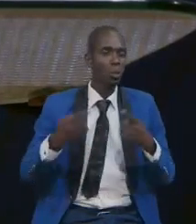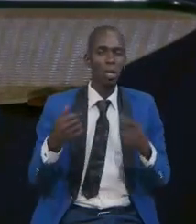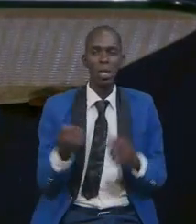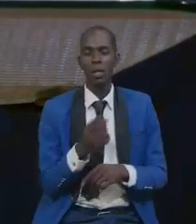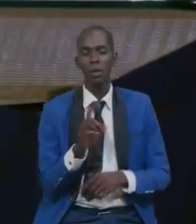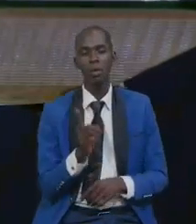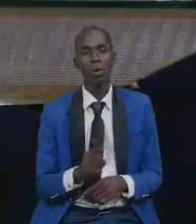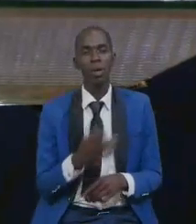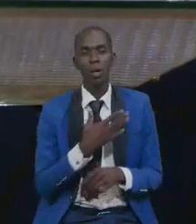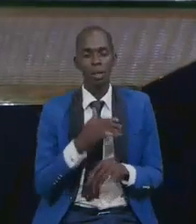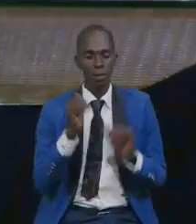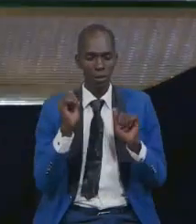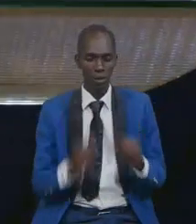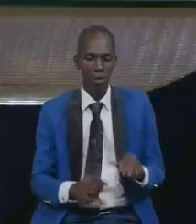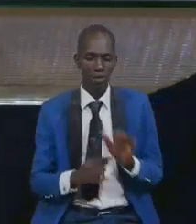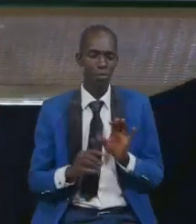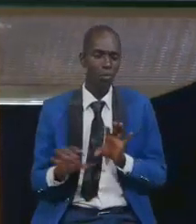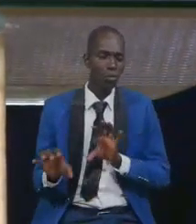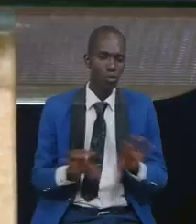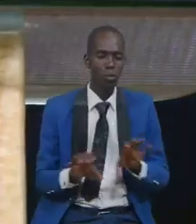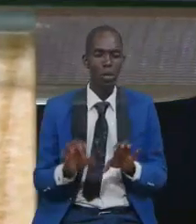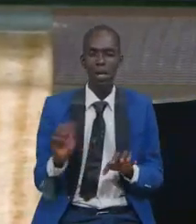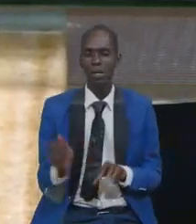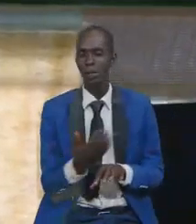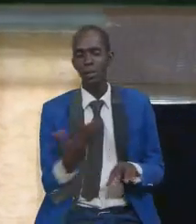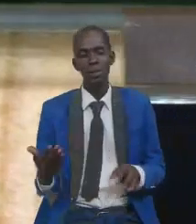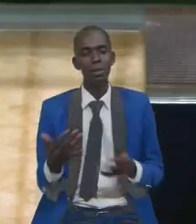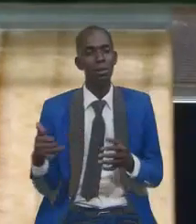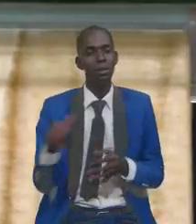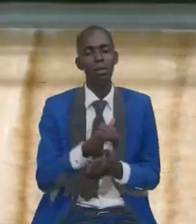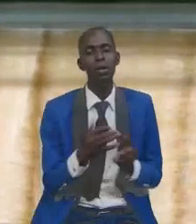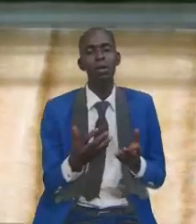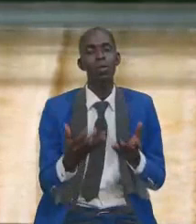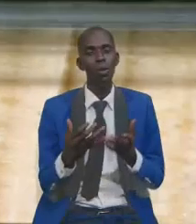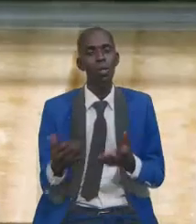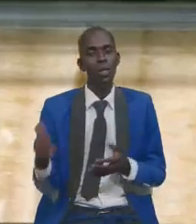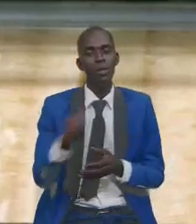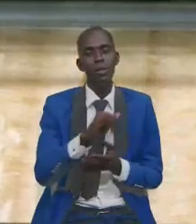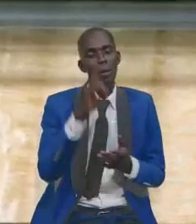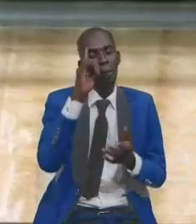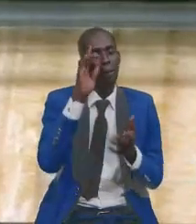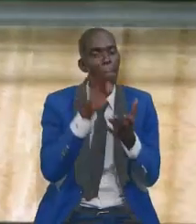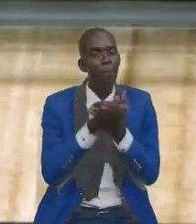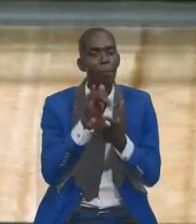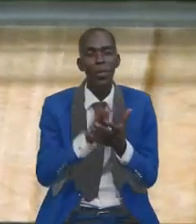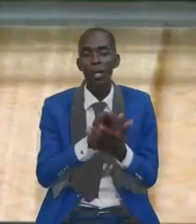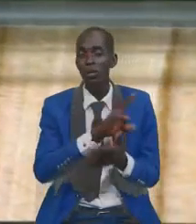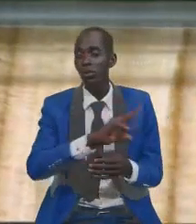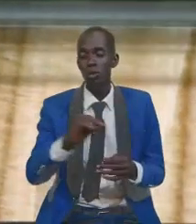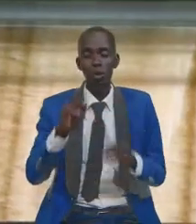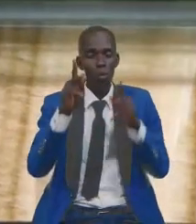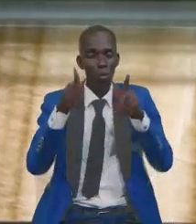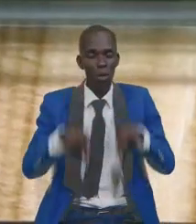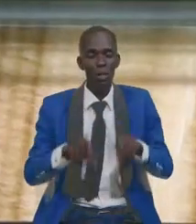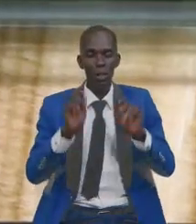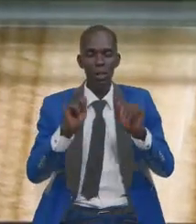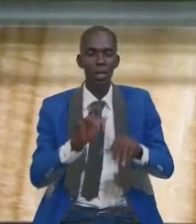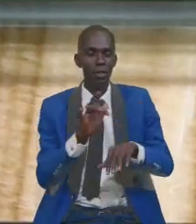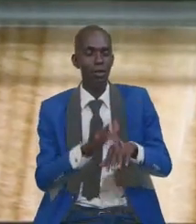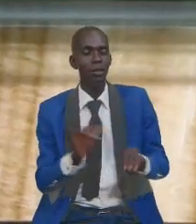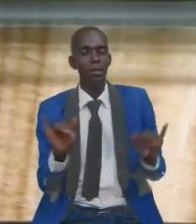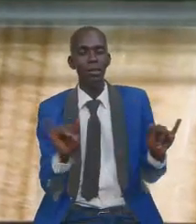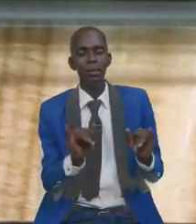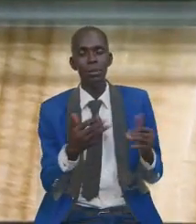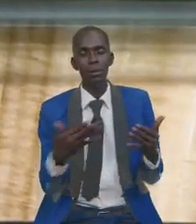anywhere. And they can act anything out. They believe that no hand can touch them, like Nebuchadnezzar. That's